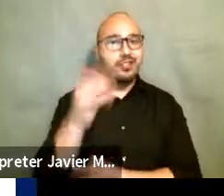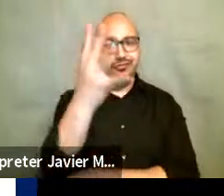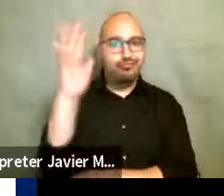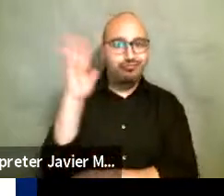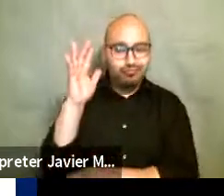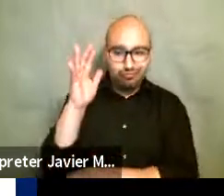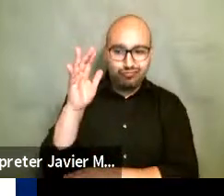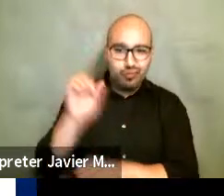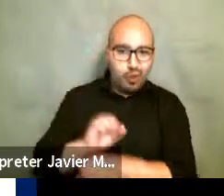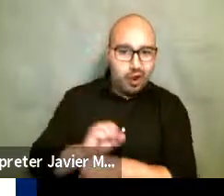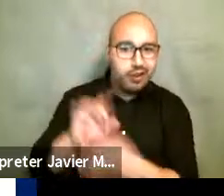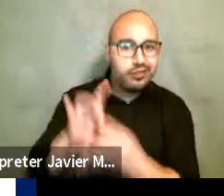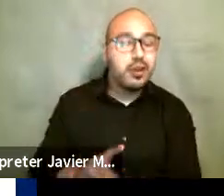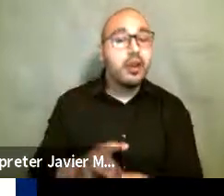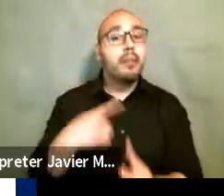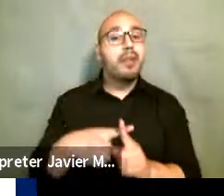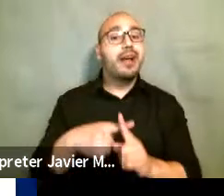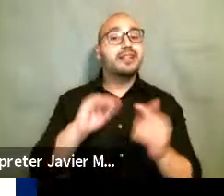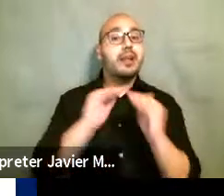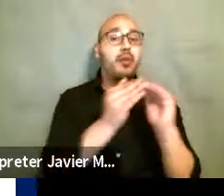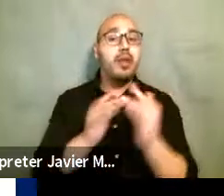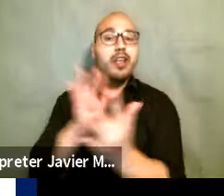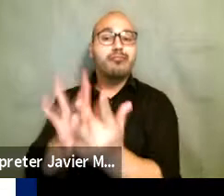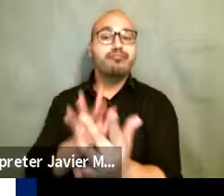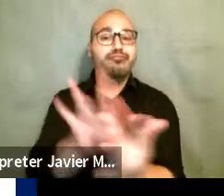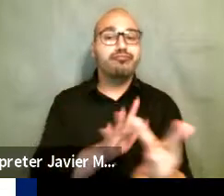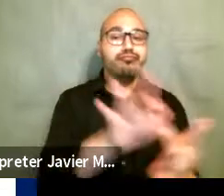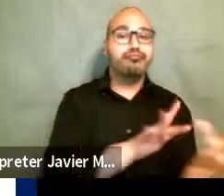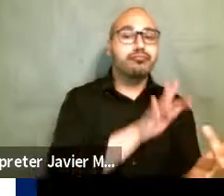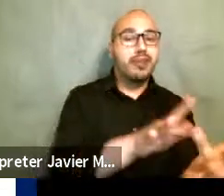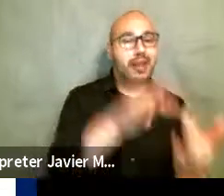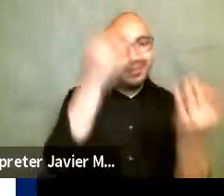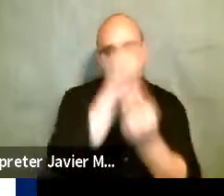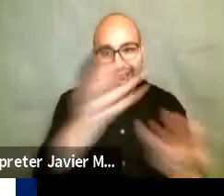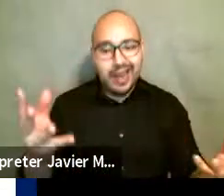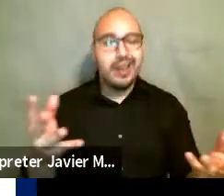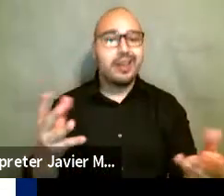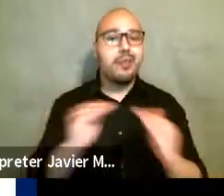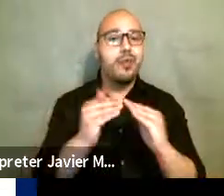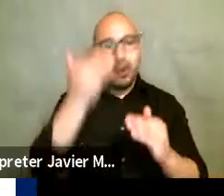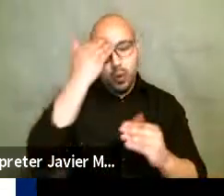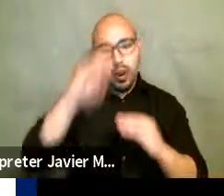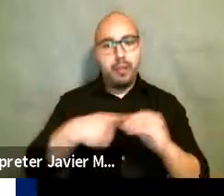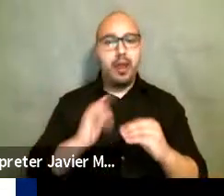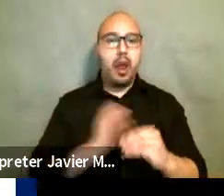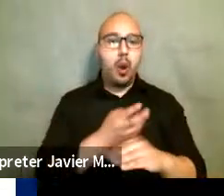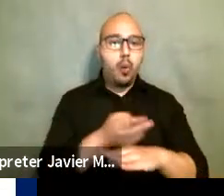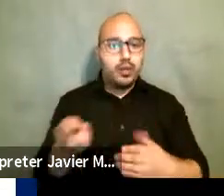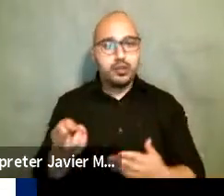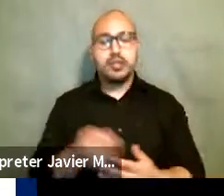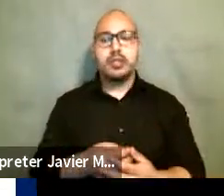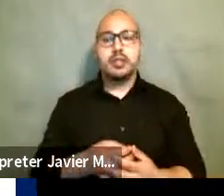then as well as doing community outreach. So letting the community know about community resources,